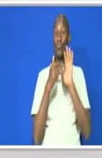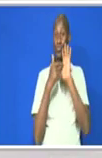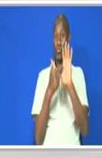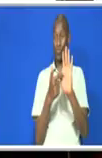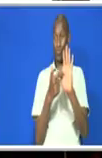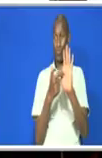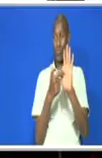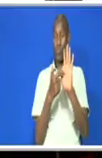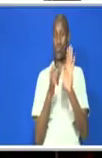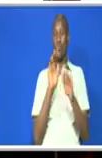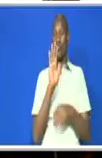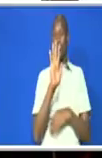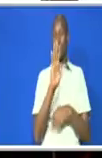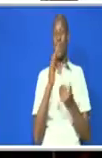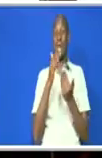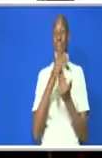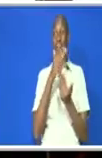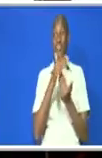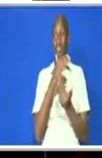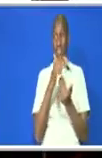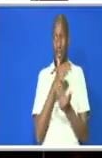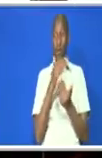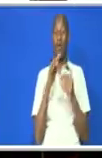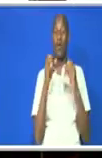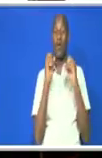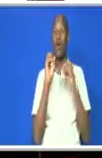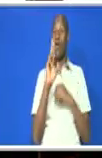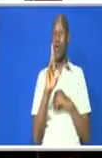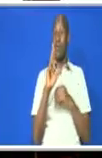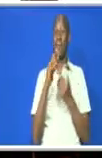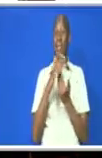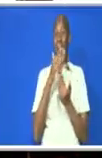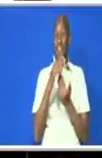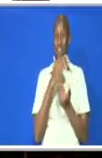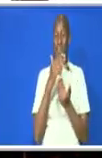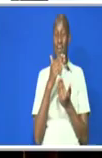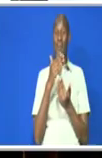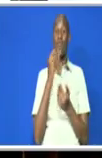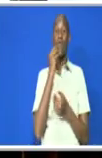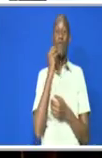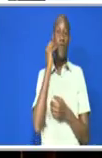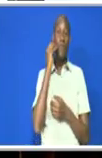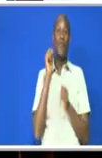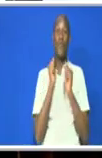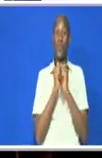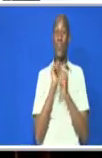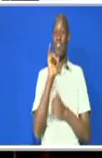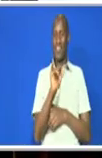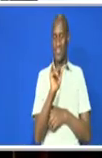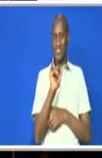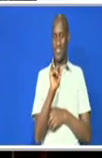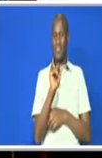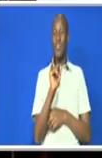it to your caretaker or caregiver at home. And with that,